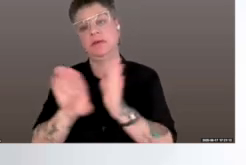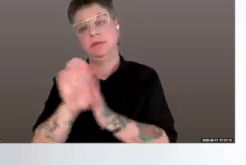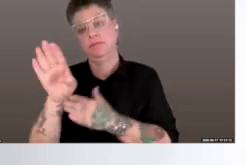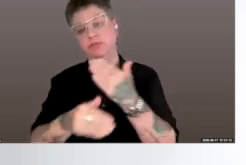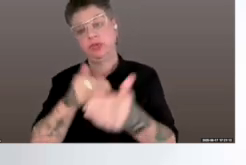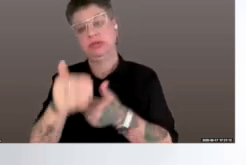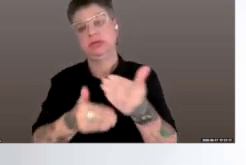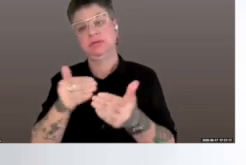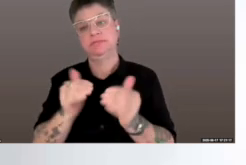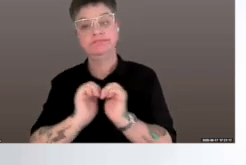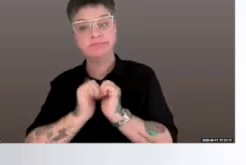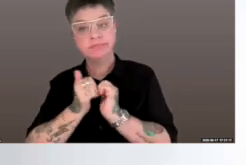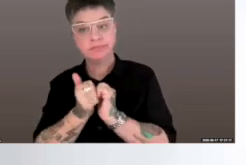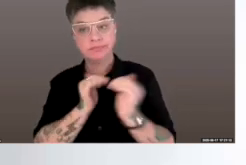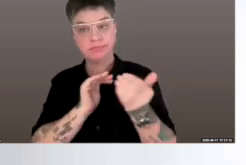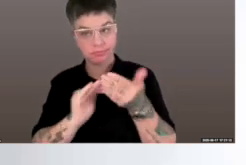topic.